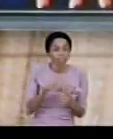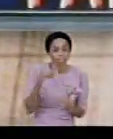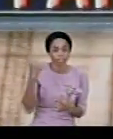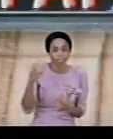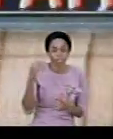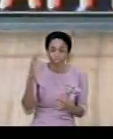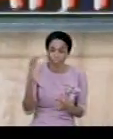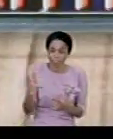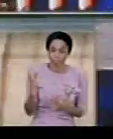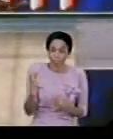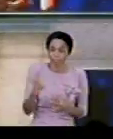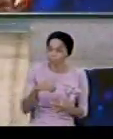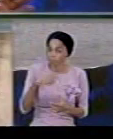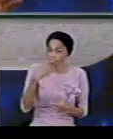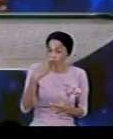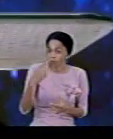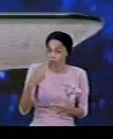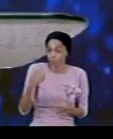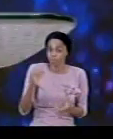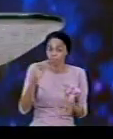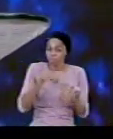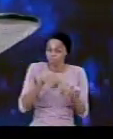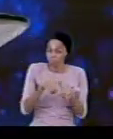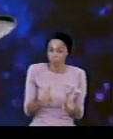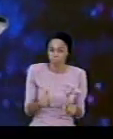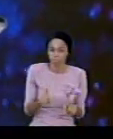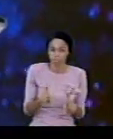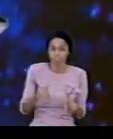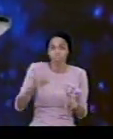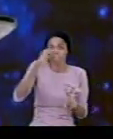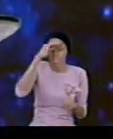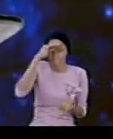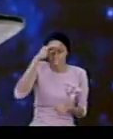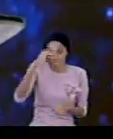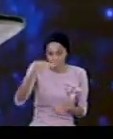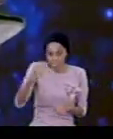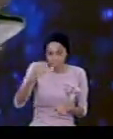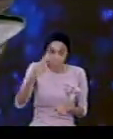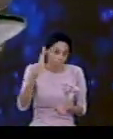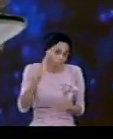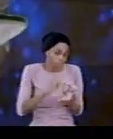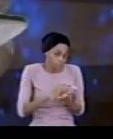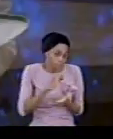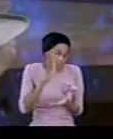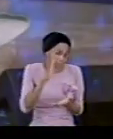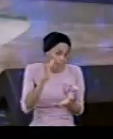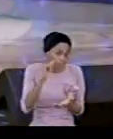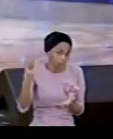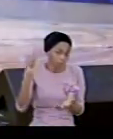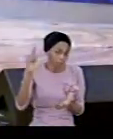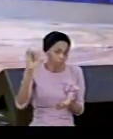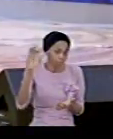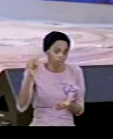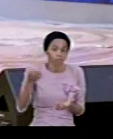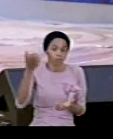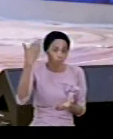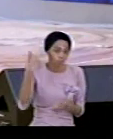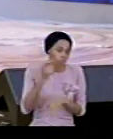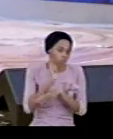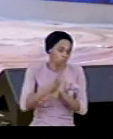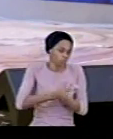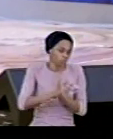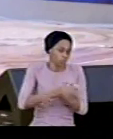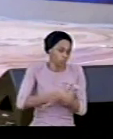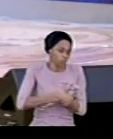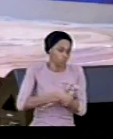16, we're told, but he was rebuked for his iniquity. He